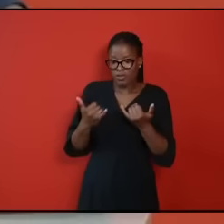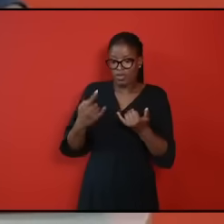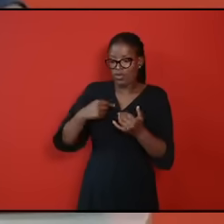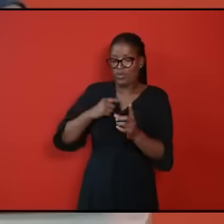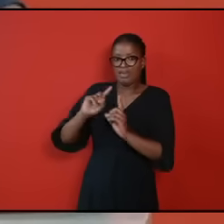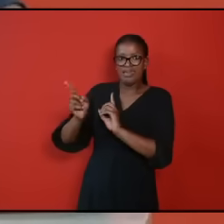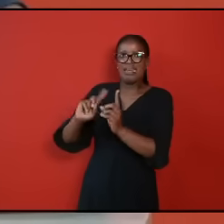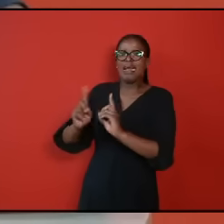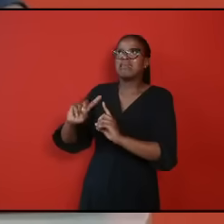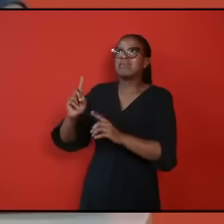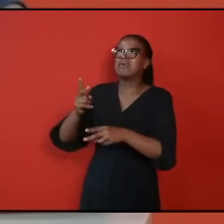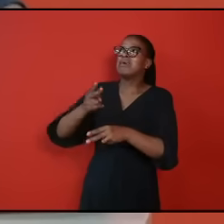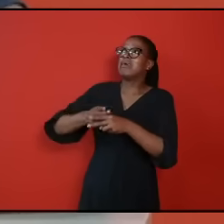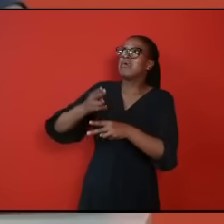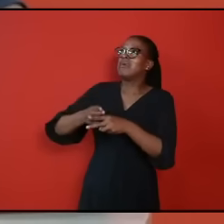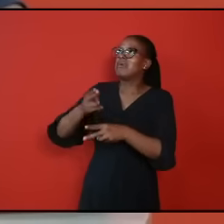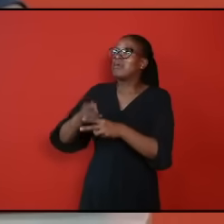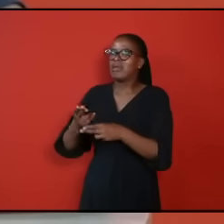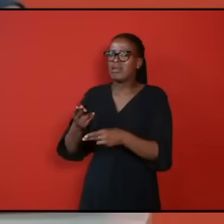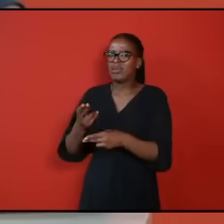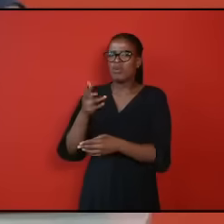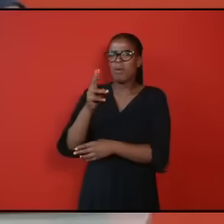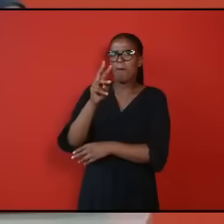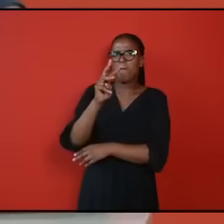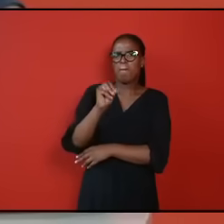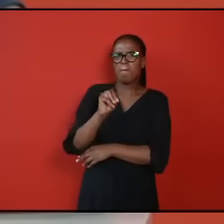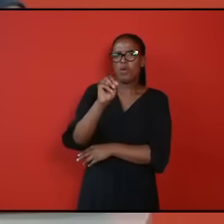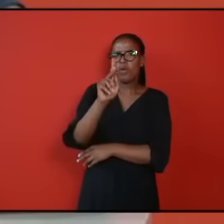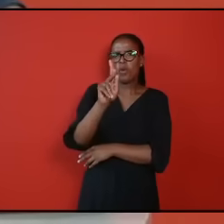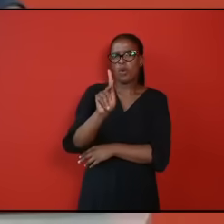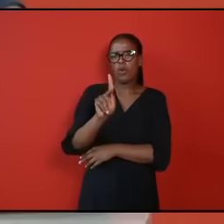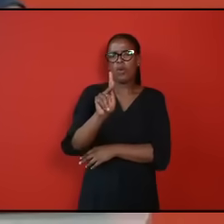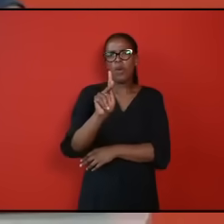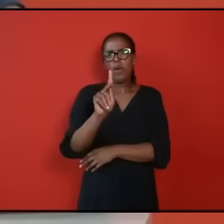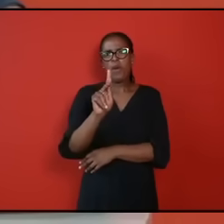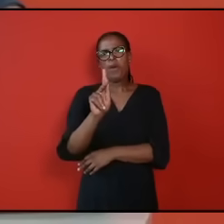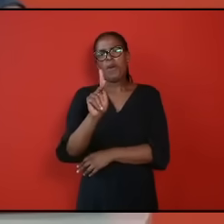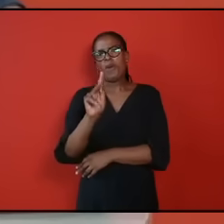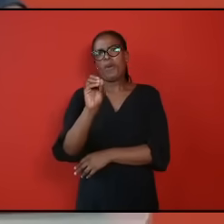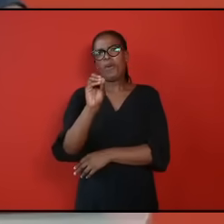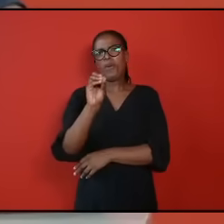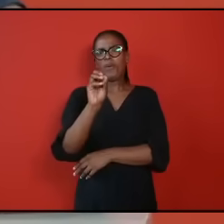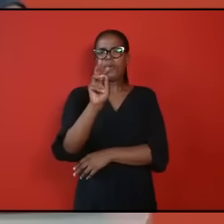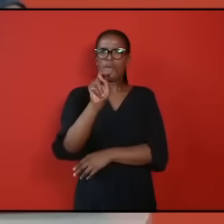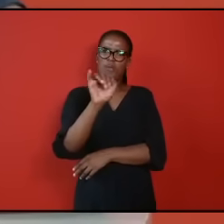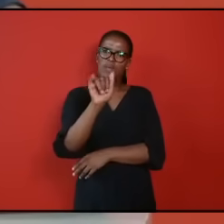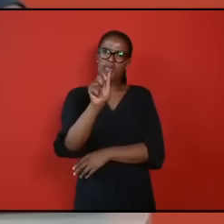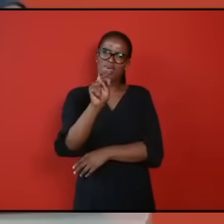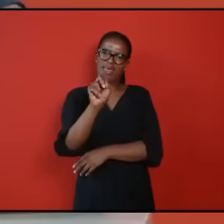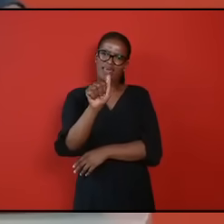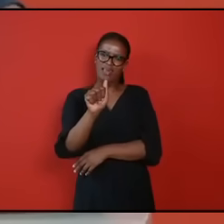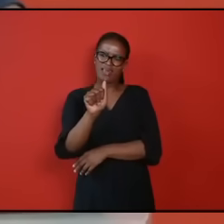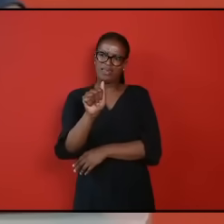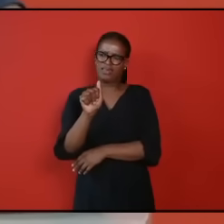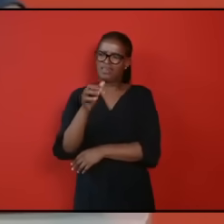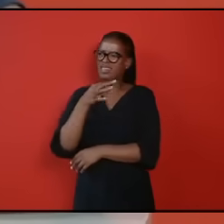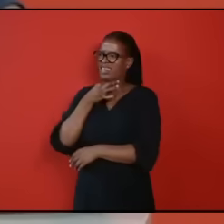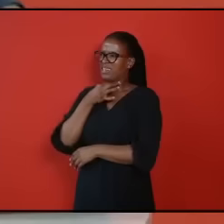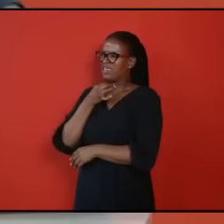don't even have a mkonyan or it's on konyan. Huh? What is small dog?